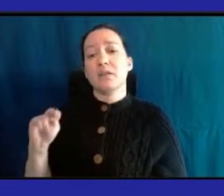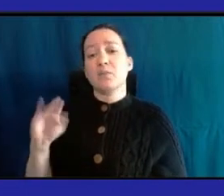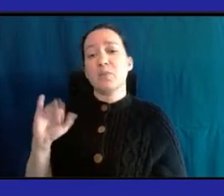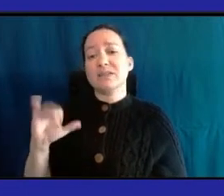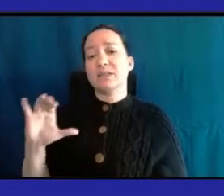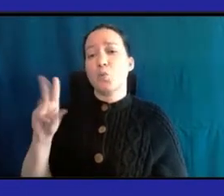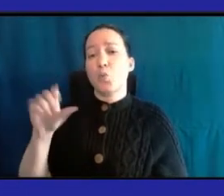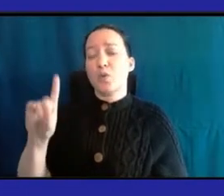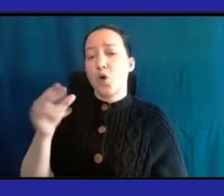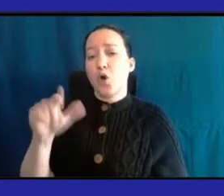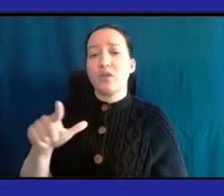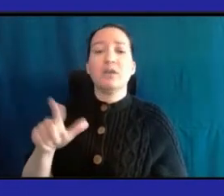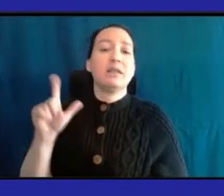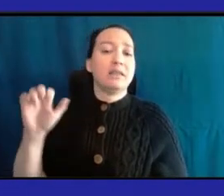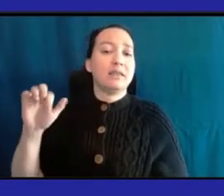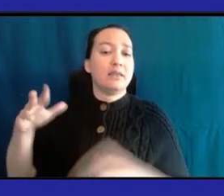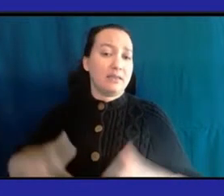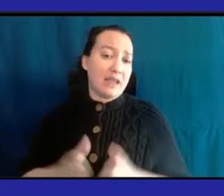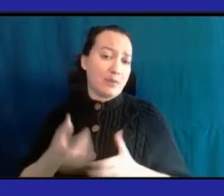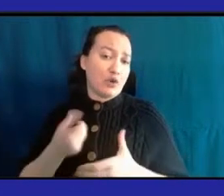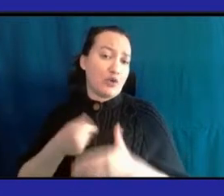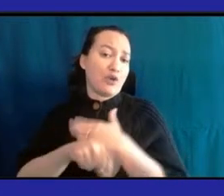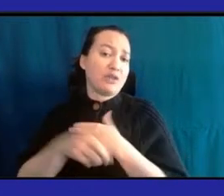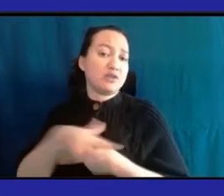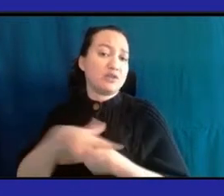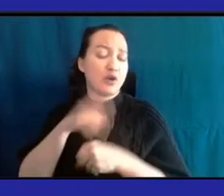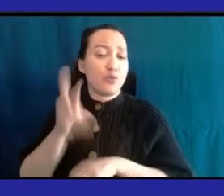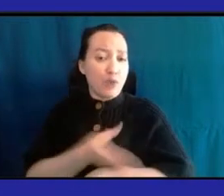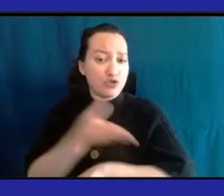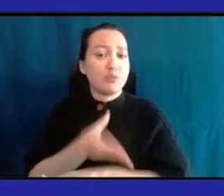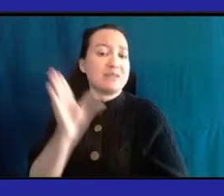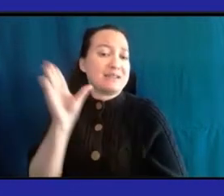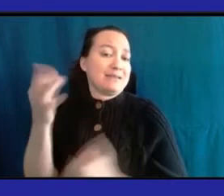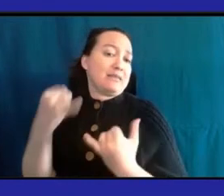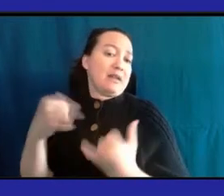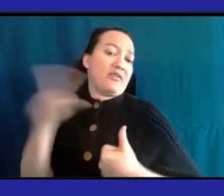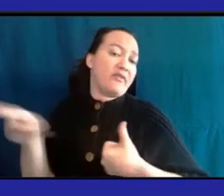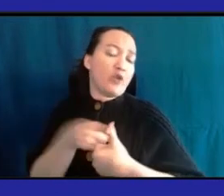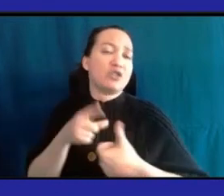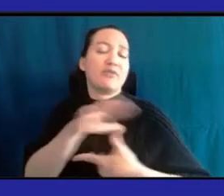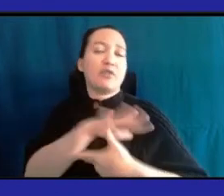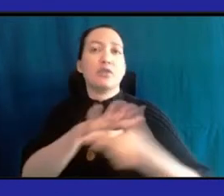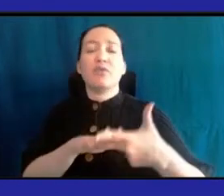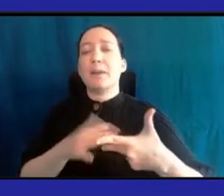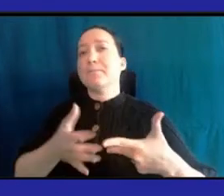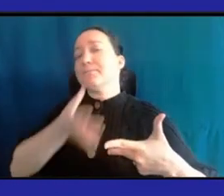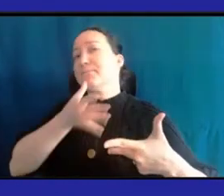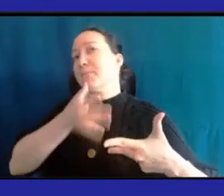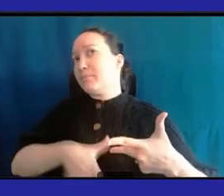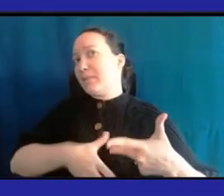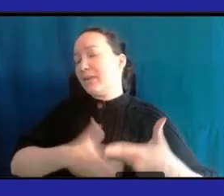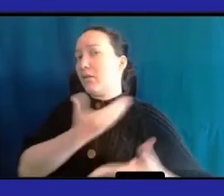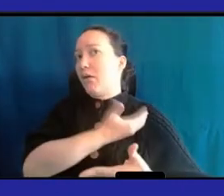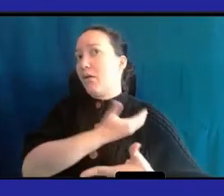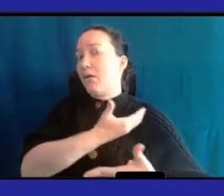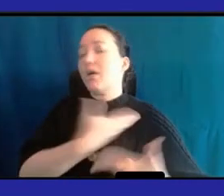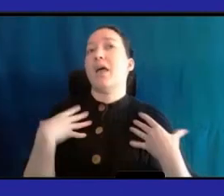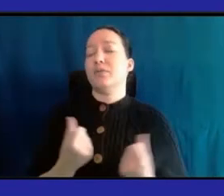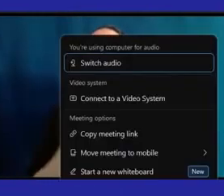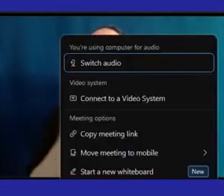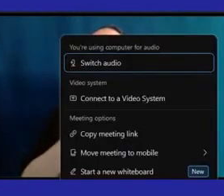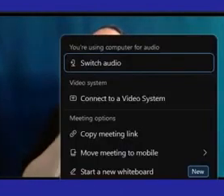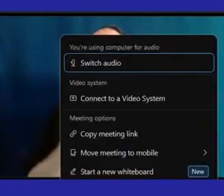Labor and Birthing Suite renovation project will be presenting today is the first of three maternal child health projects funded by the generous